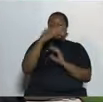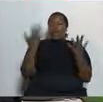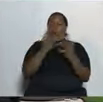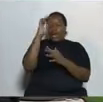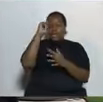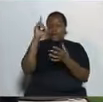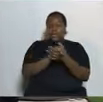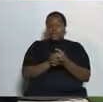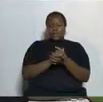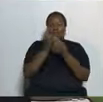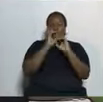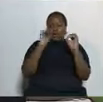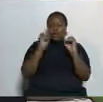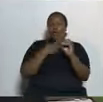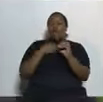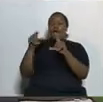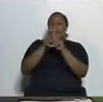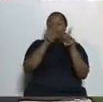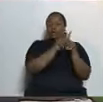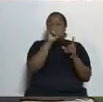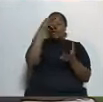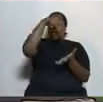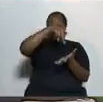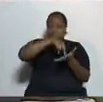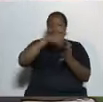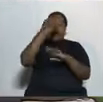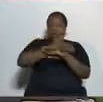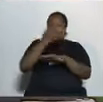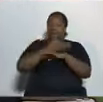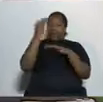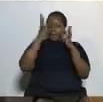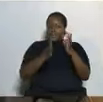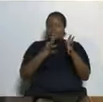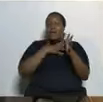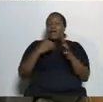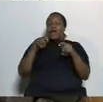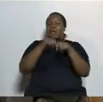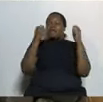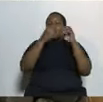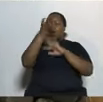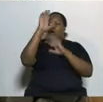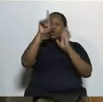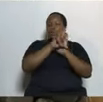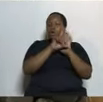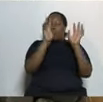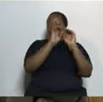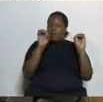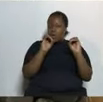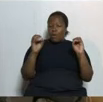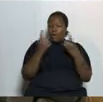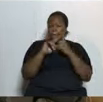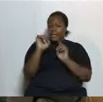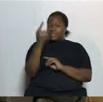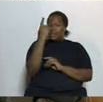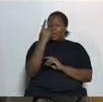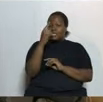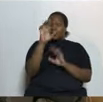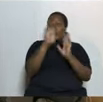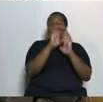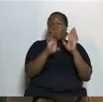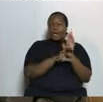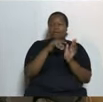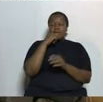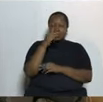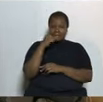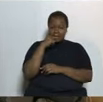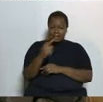And Polycarp stood up. He could not break God's law. The first commandment says, thou